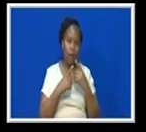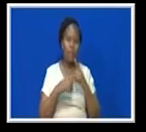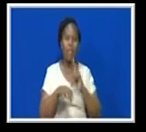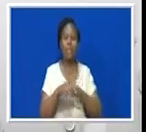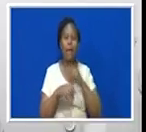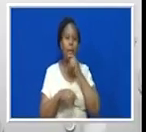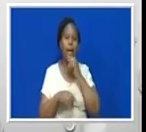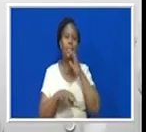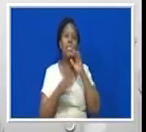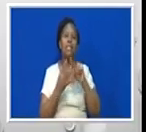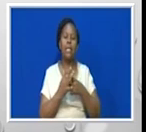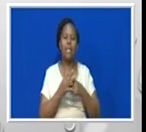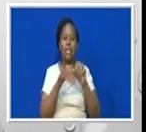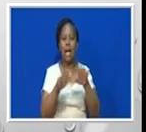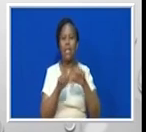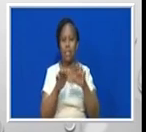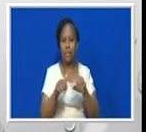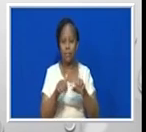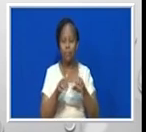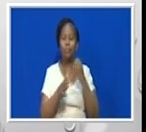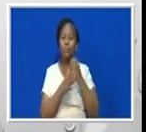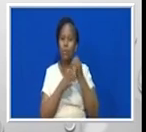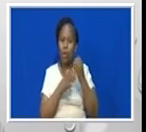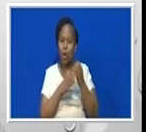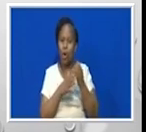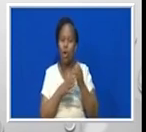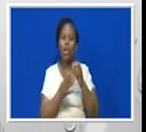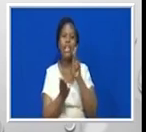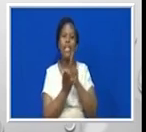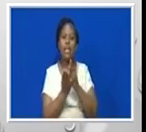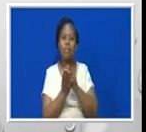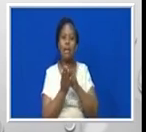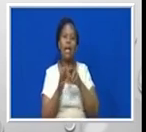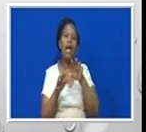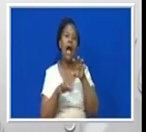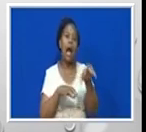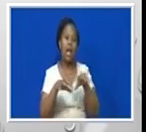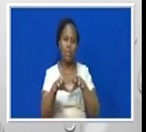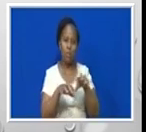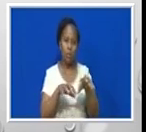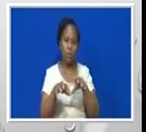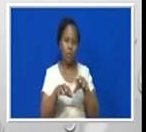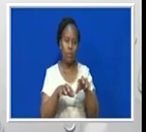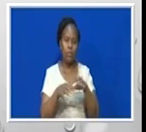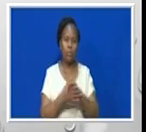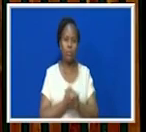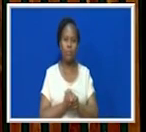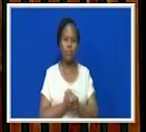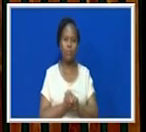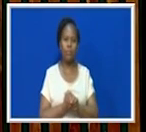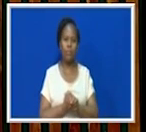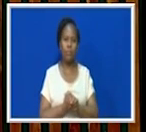when man began agriculture or domestication of plants and